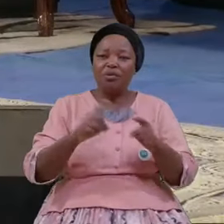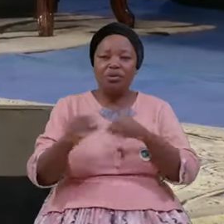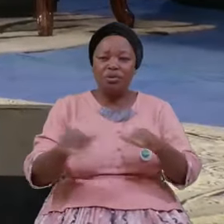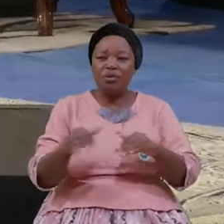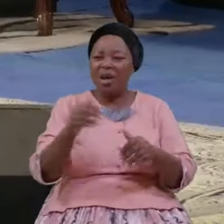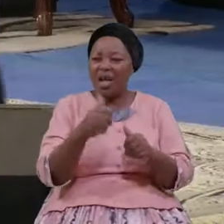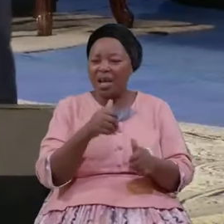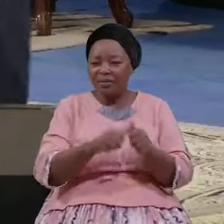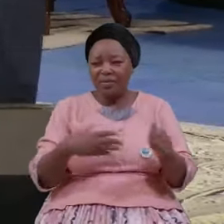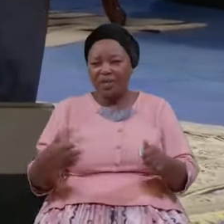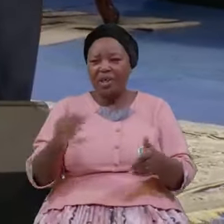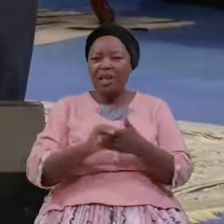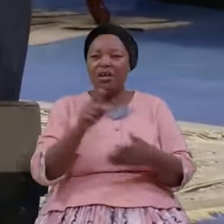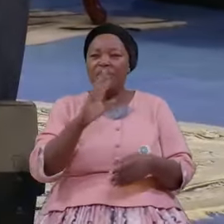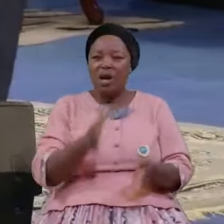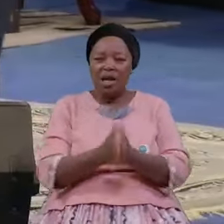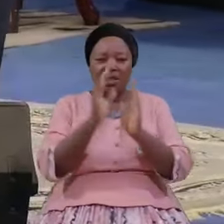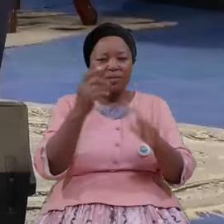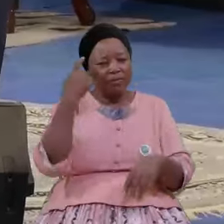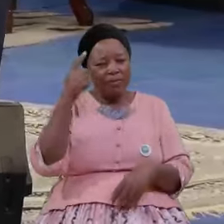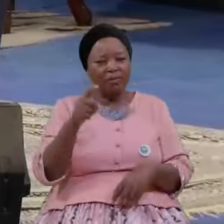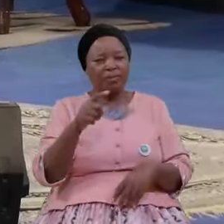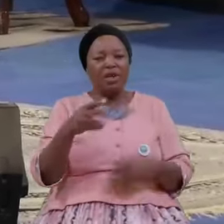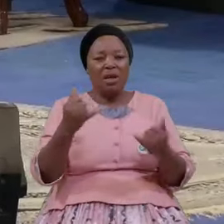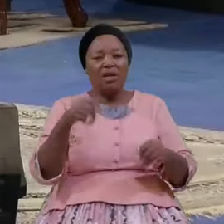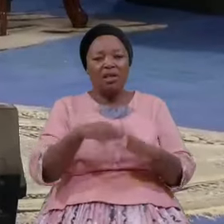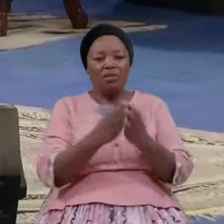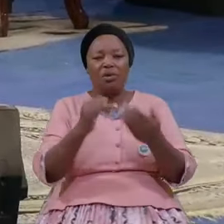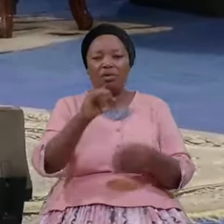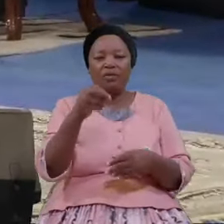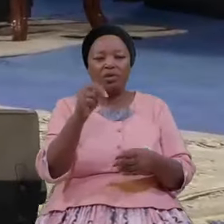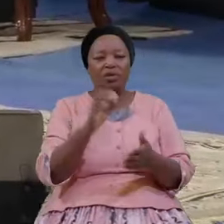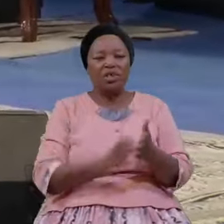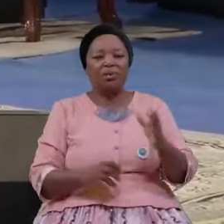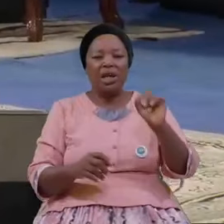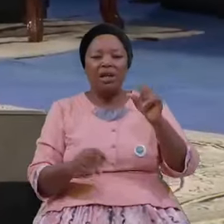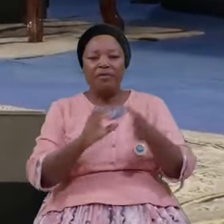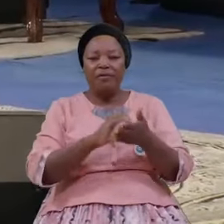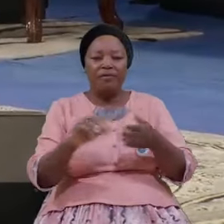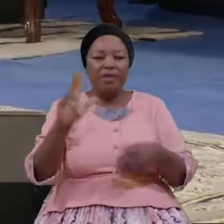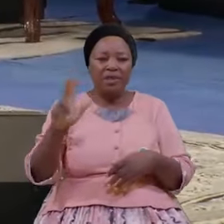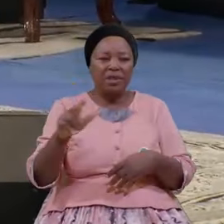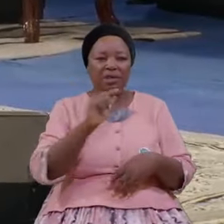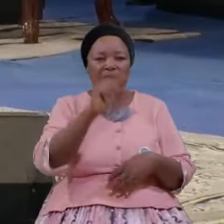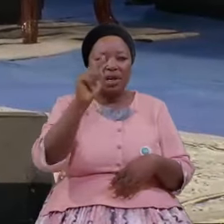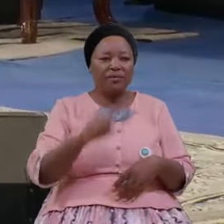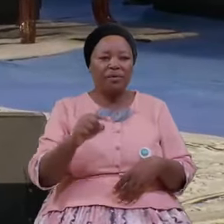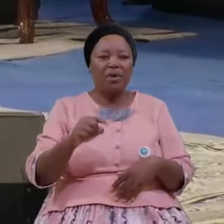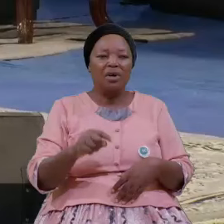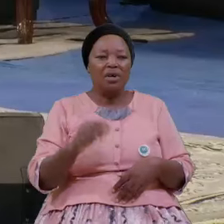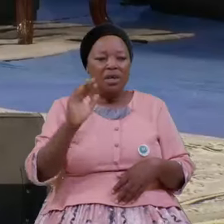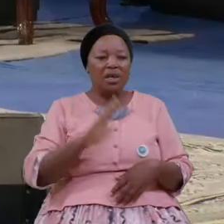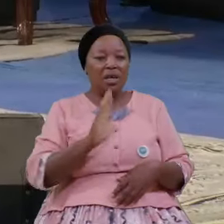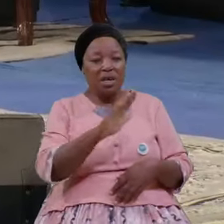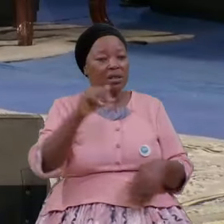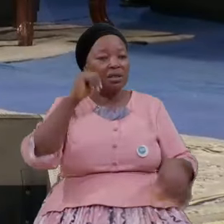you're asking. Look at this in John chapter 11, verse 3. Therefore, his sister sent unto